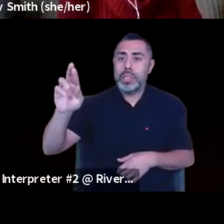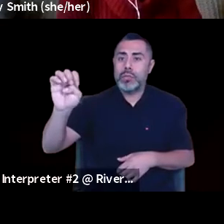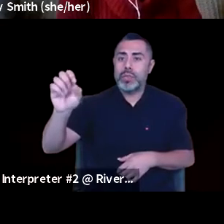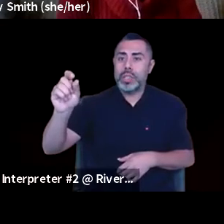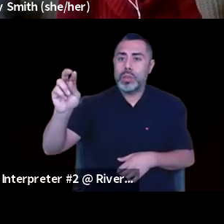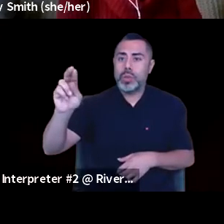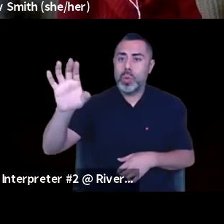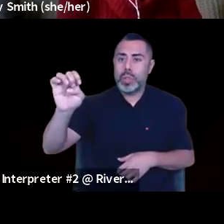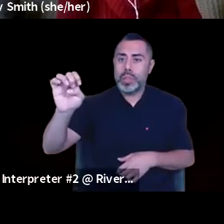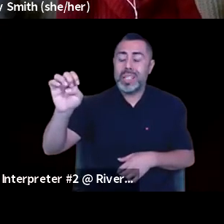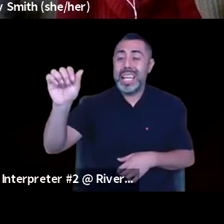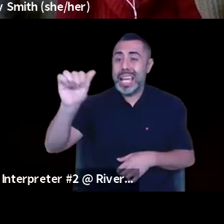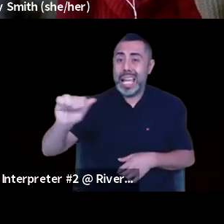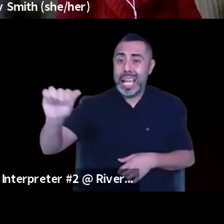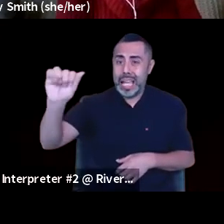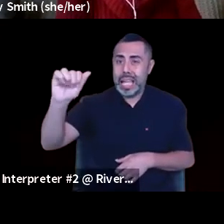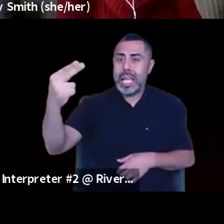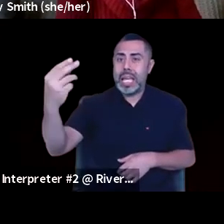artistresource@howlround.com. So that's